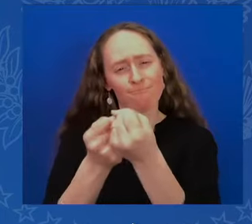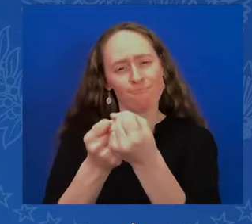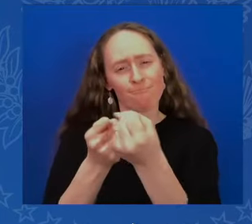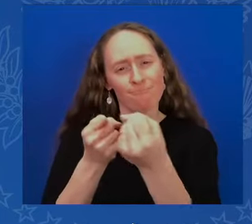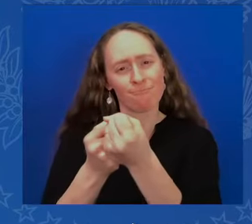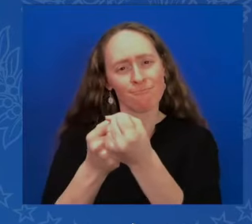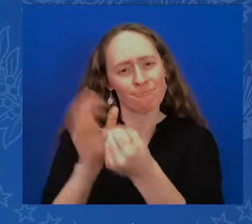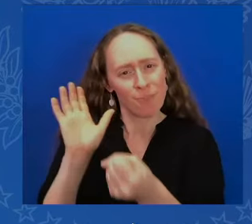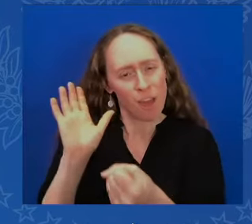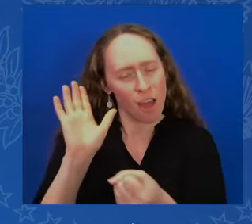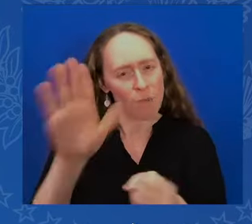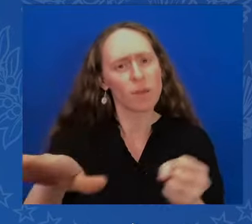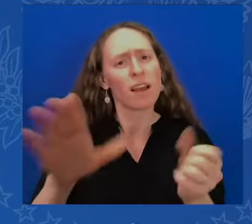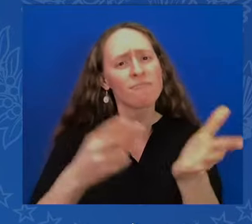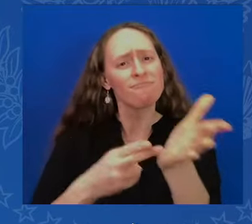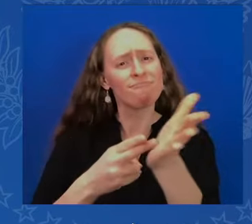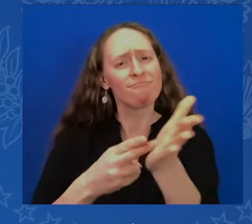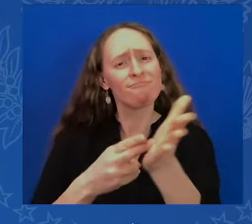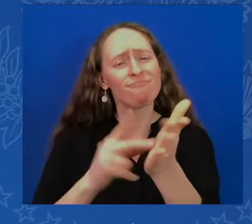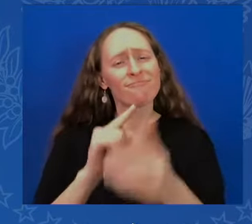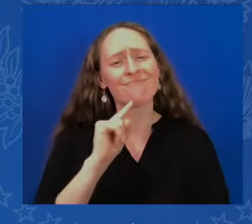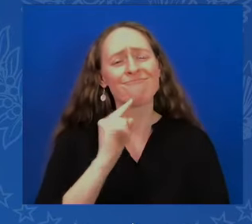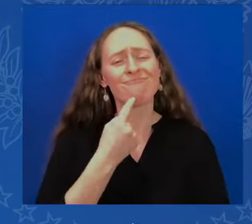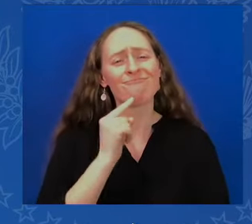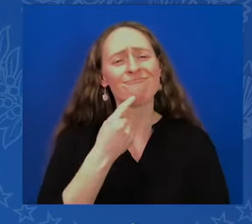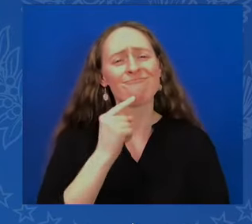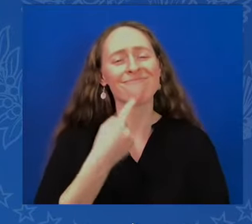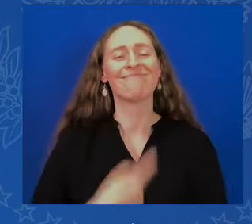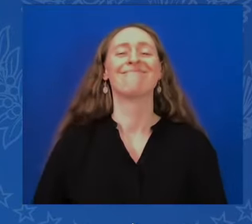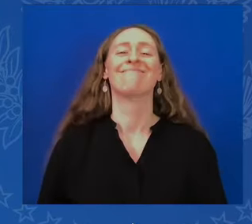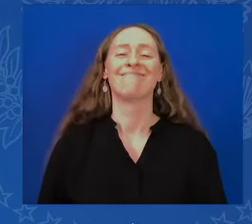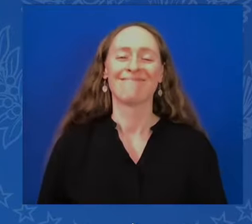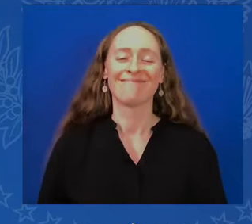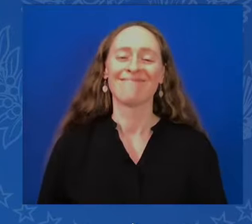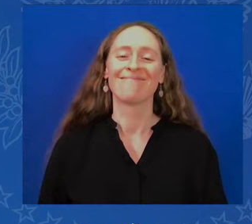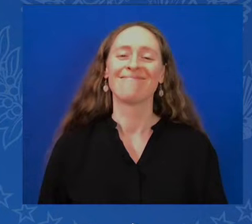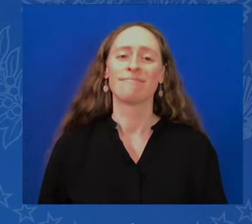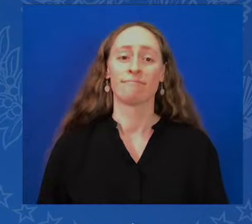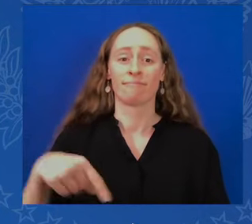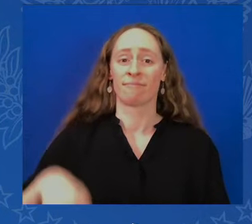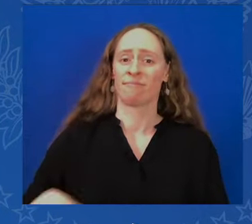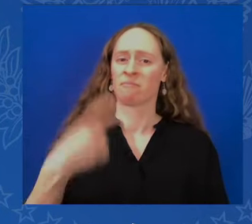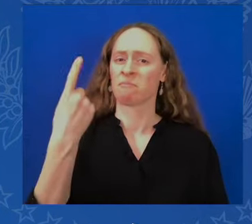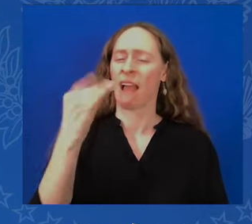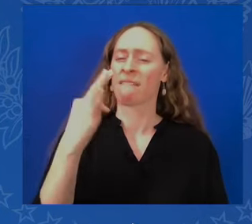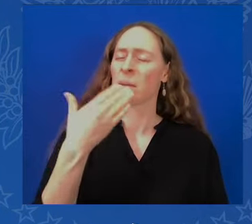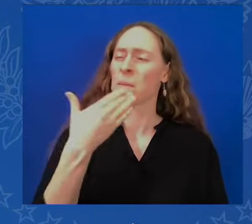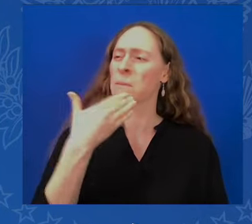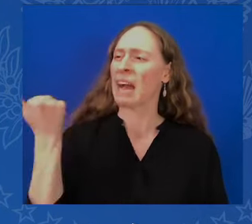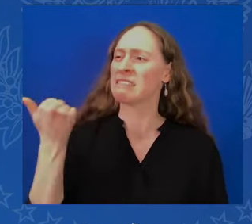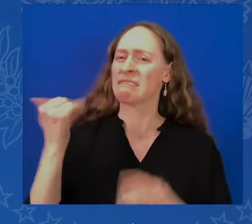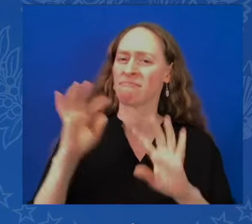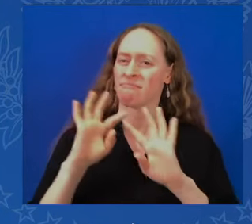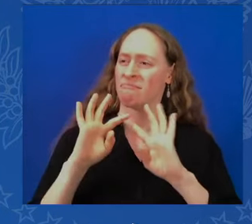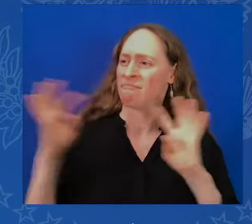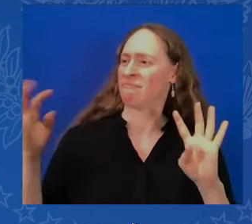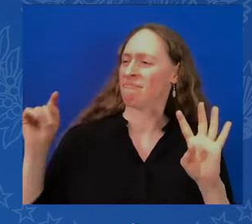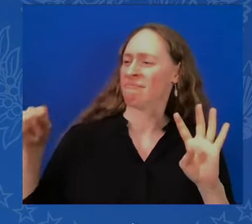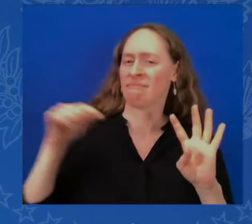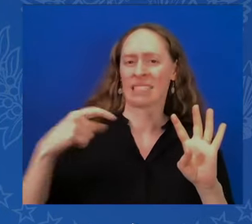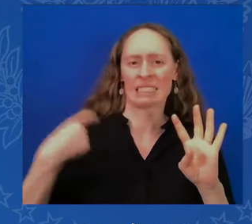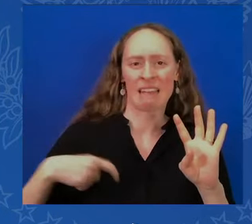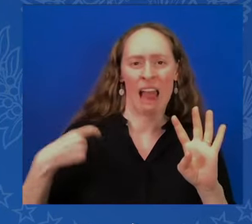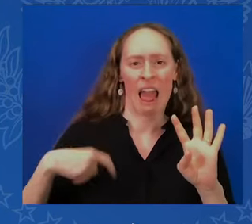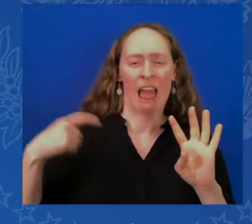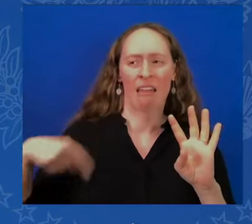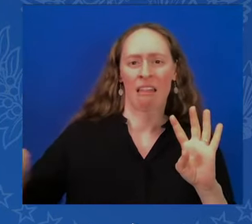And you've got, without exaggeration, one of the finest delegations in the Congress of any state in the Union. Amen. And they know how to get things done, and we're going to get this paid